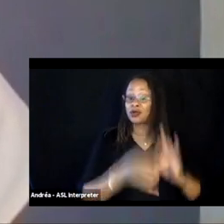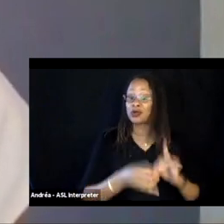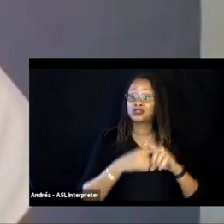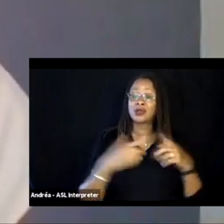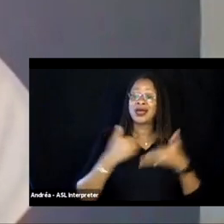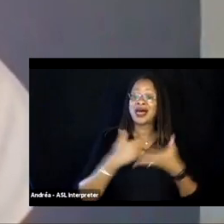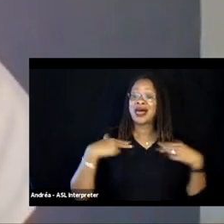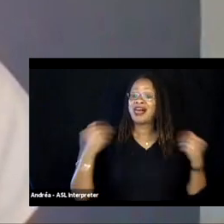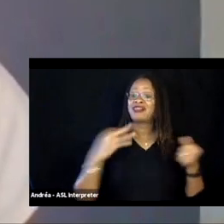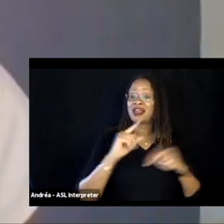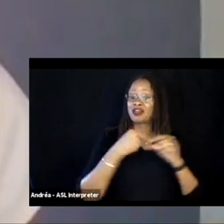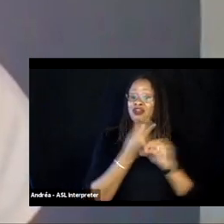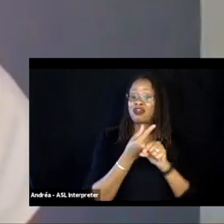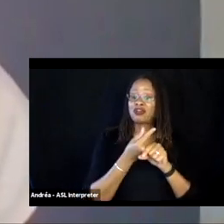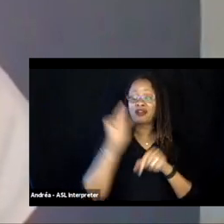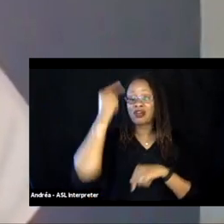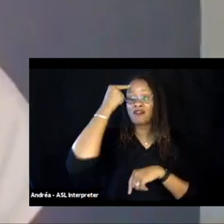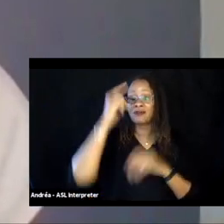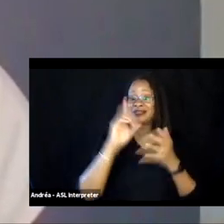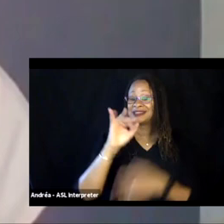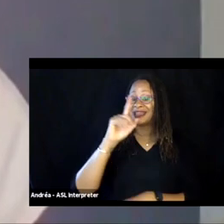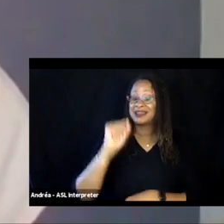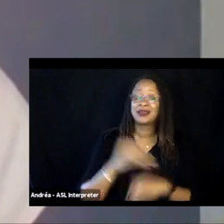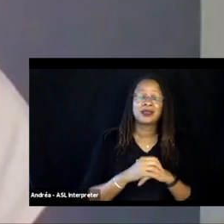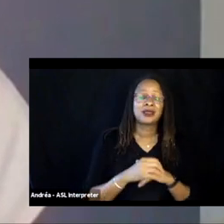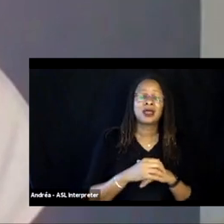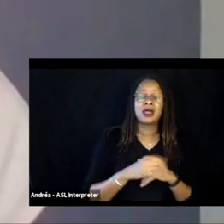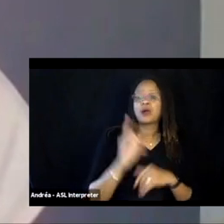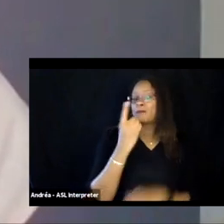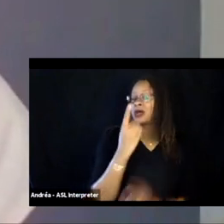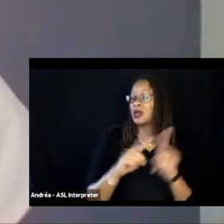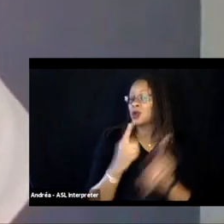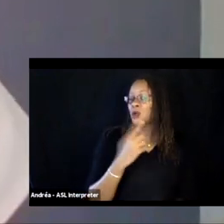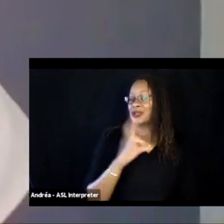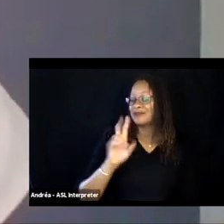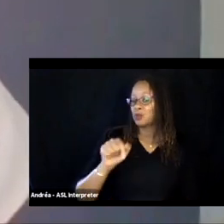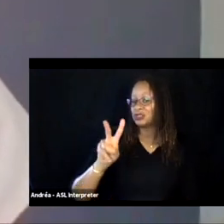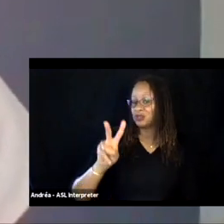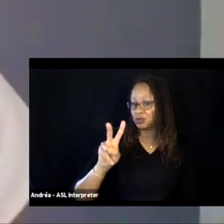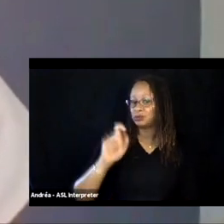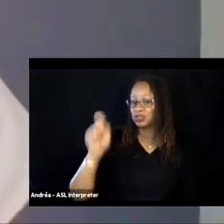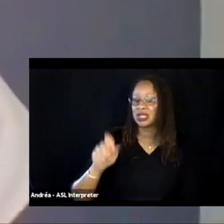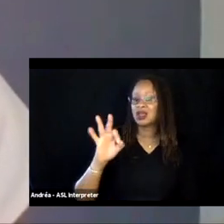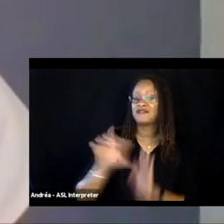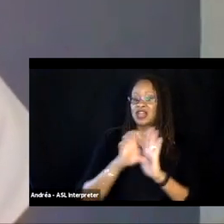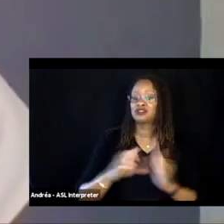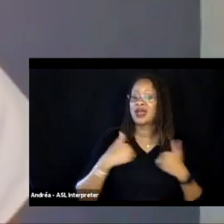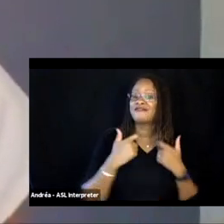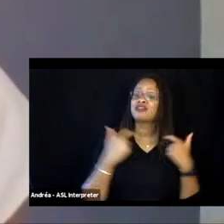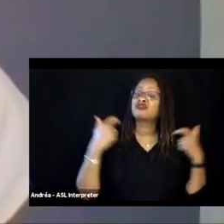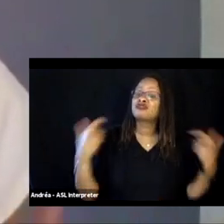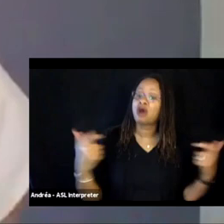government data. What we find is that only 7.2% of characters have large body types in